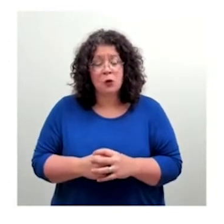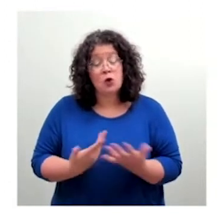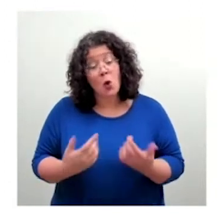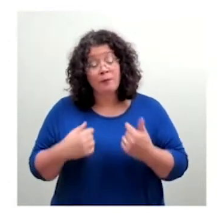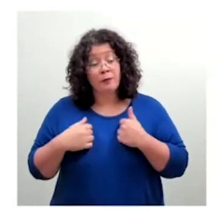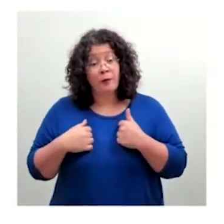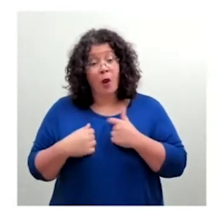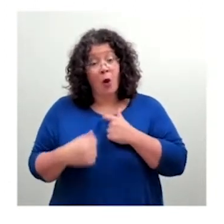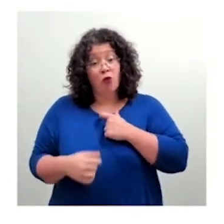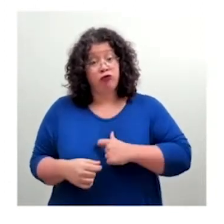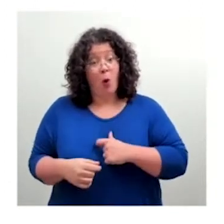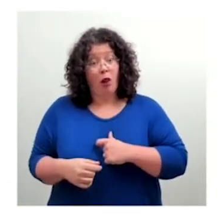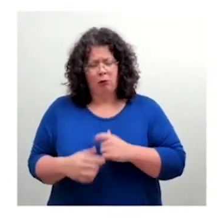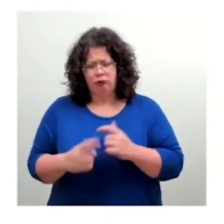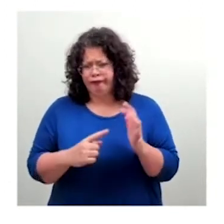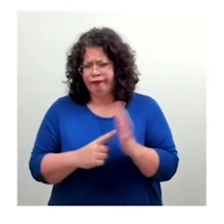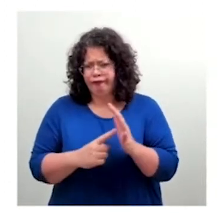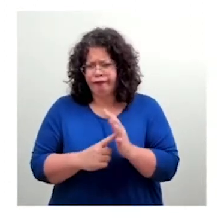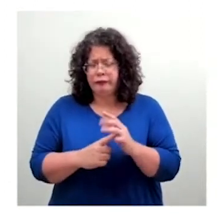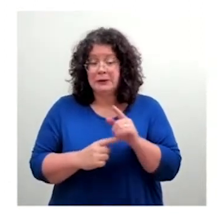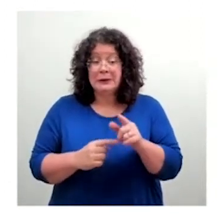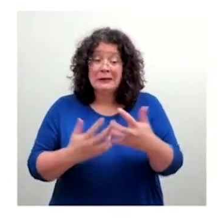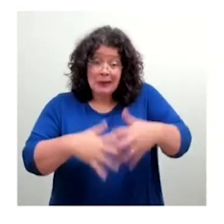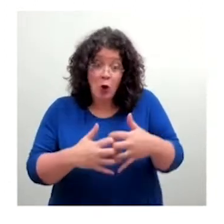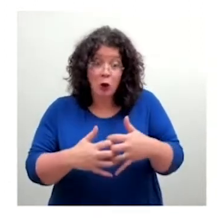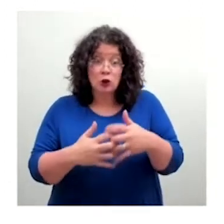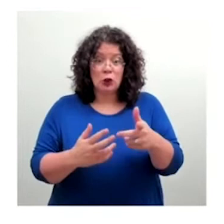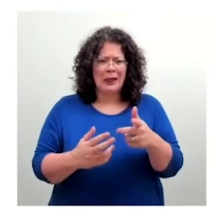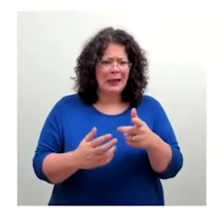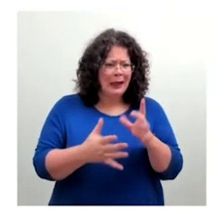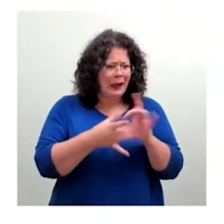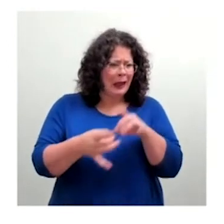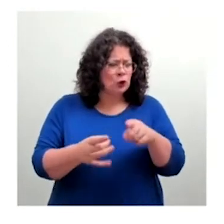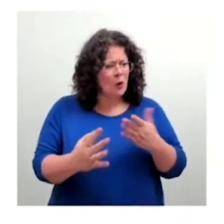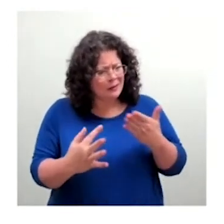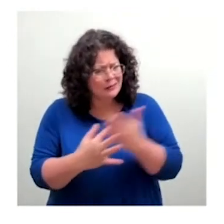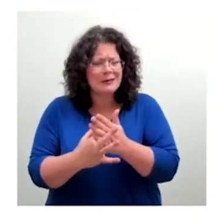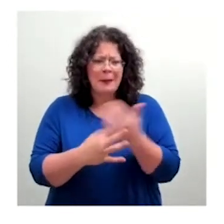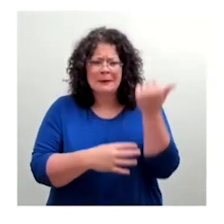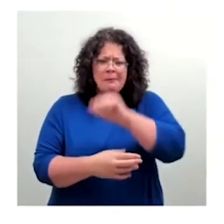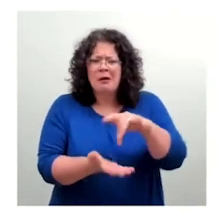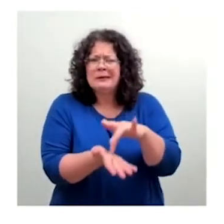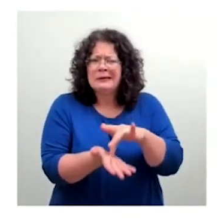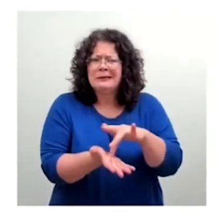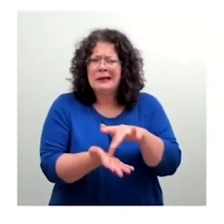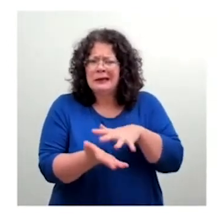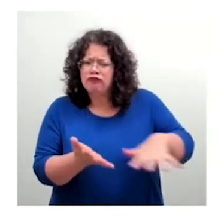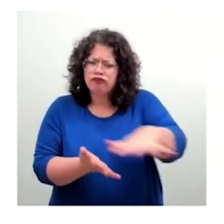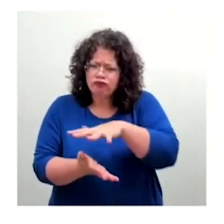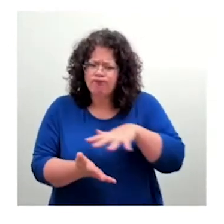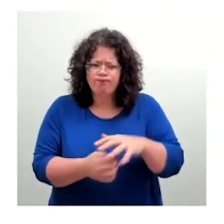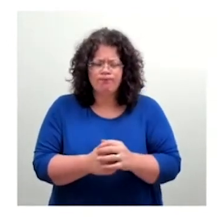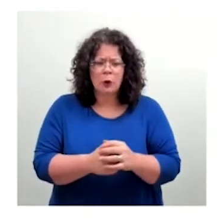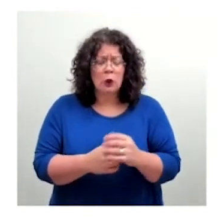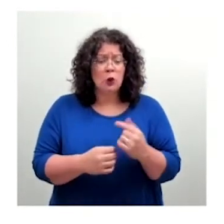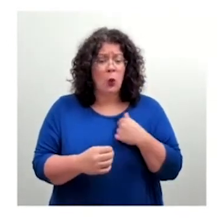the technology and the tools, and Joanna, you made an excellent point earlier about making sure that it's built in and it isn't an afterthought. And